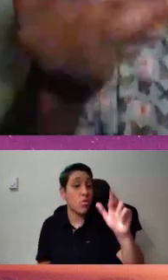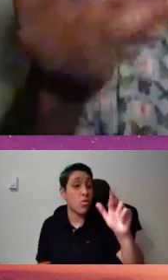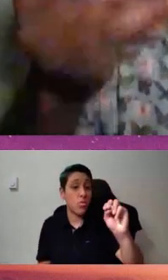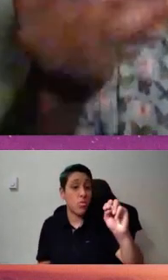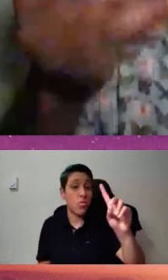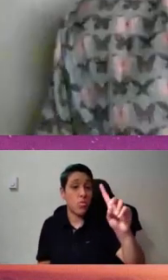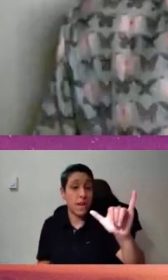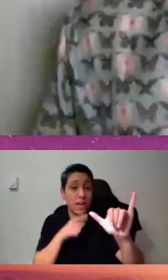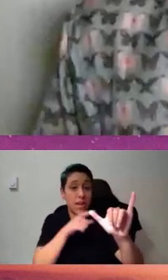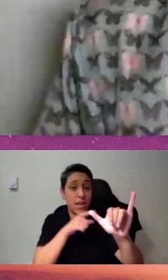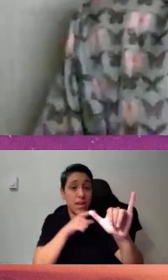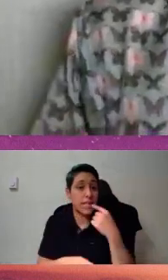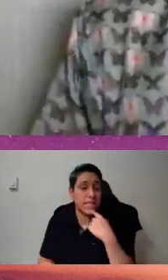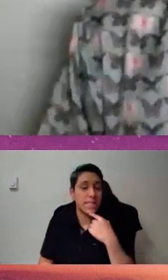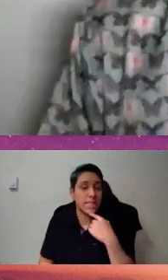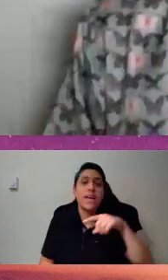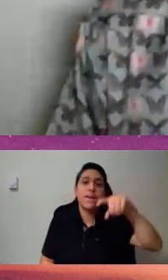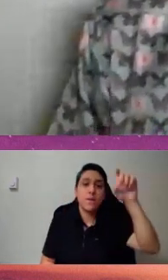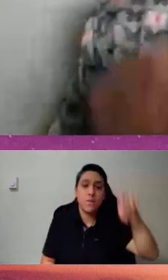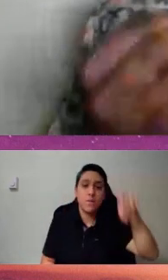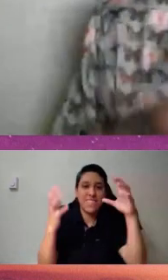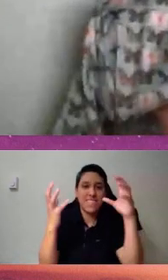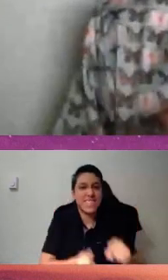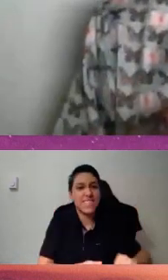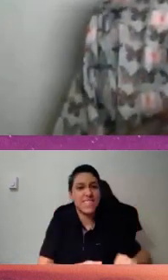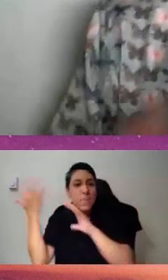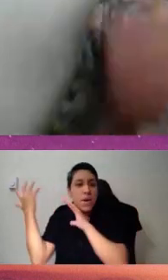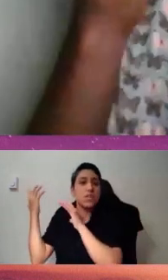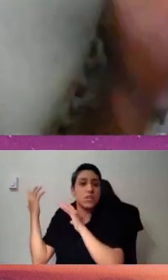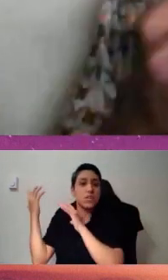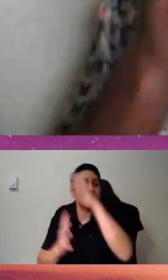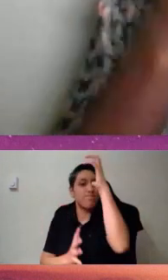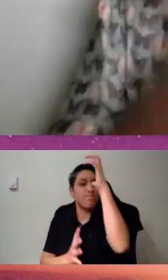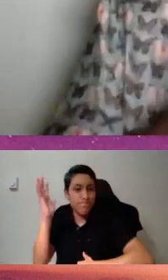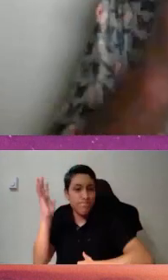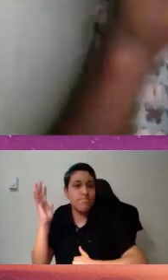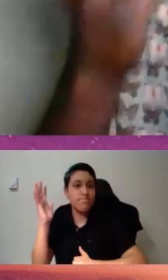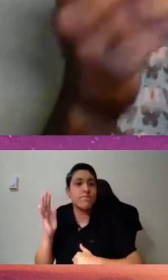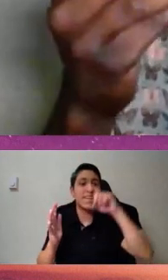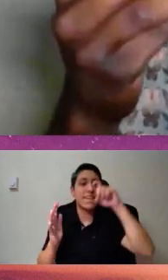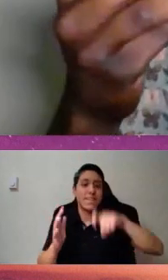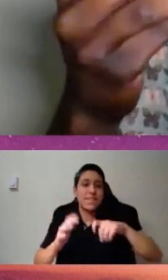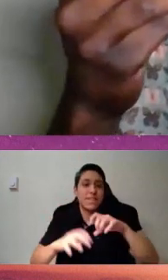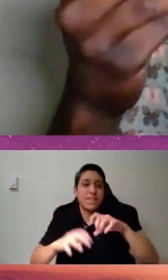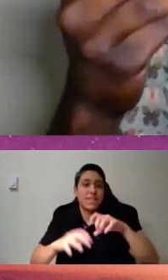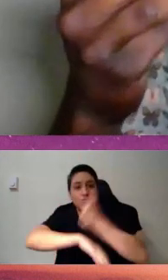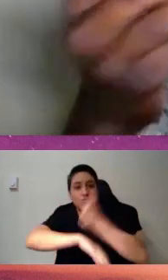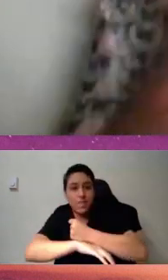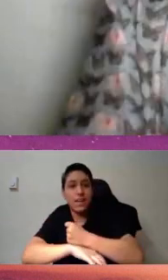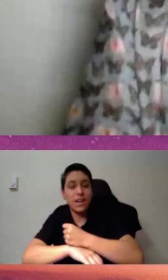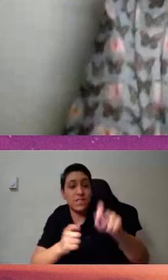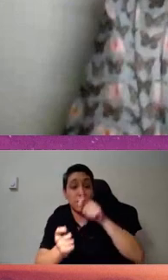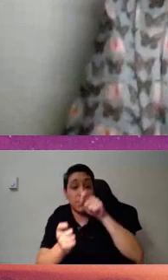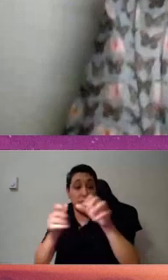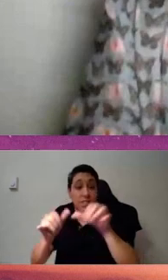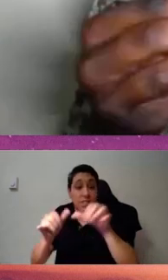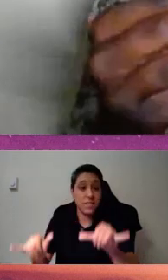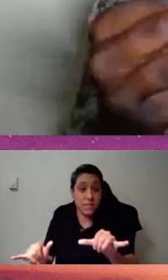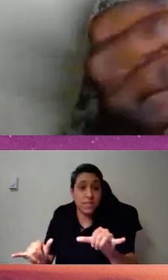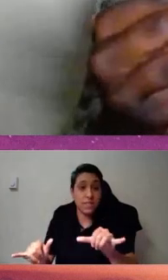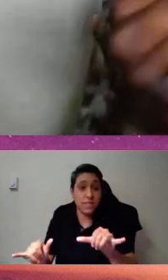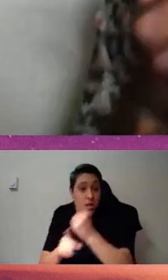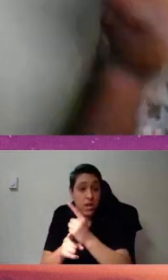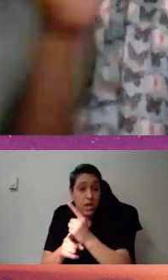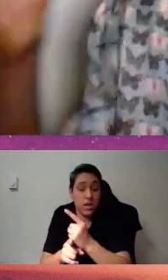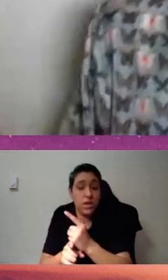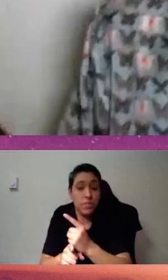to abolish certain things, when you're talking about needing to dismantle and acknowledge what needs to be